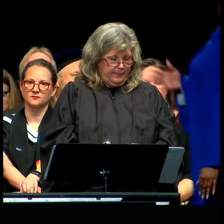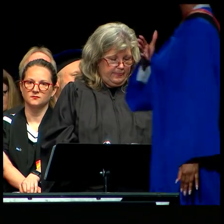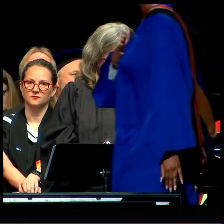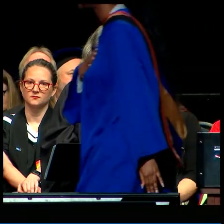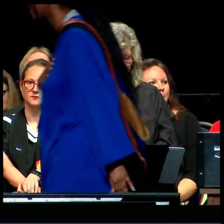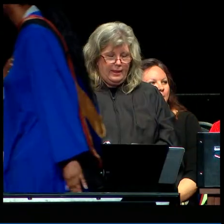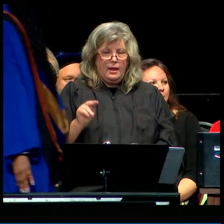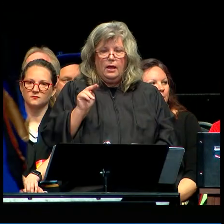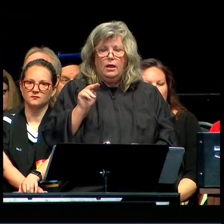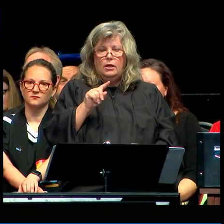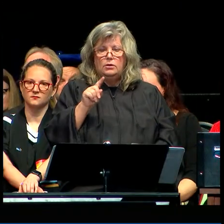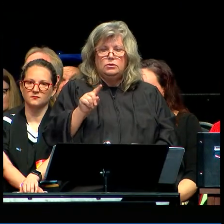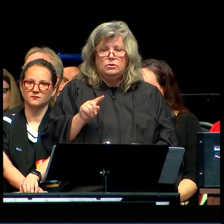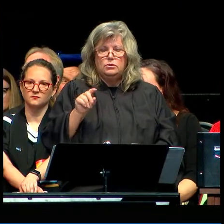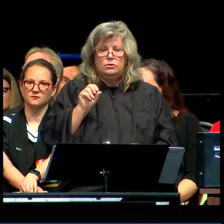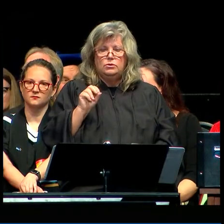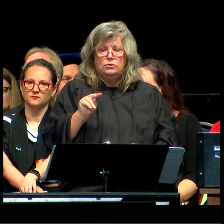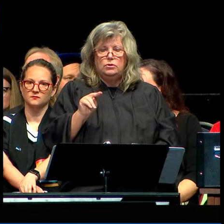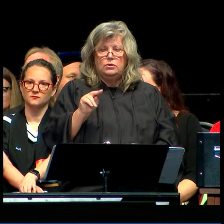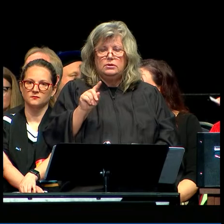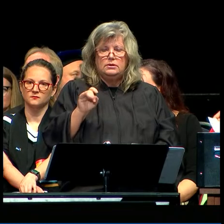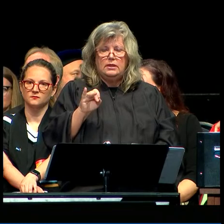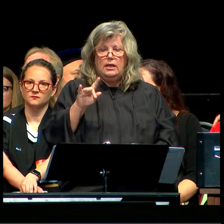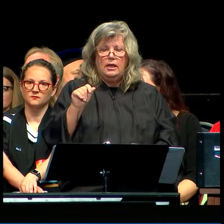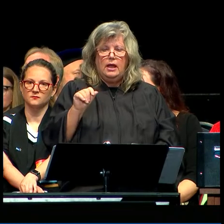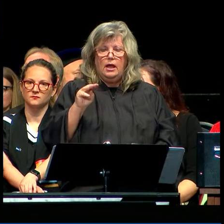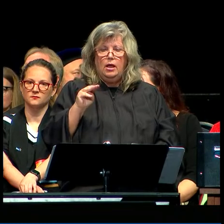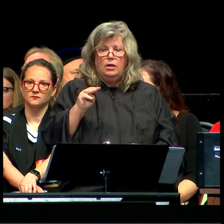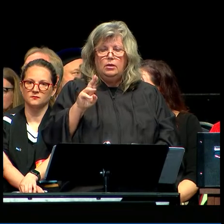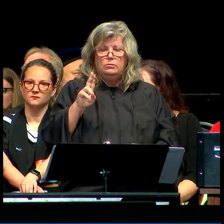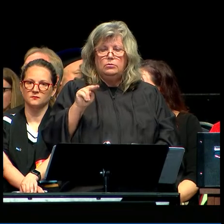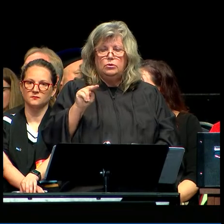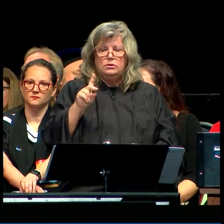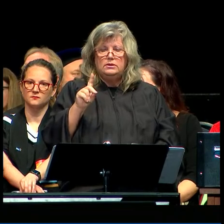Nzonzila Mundele, with distinction.